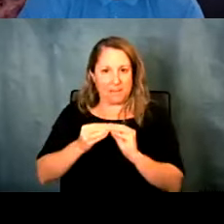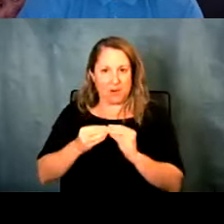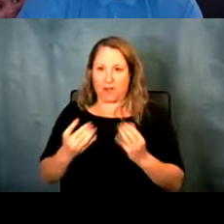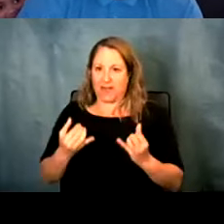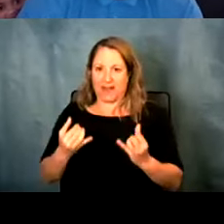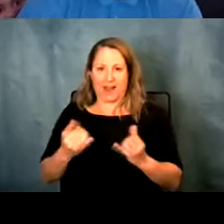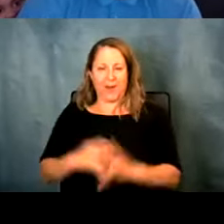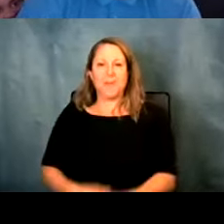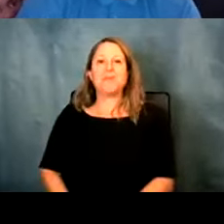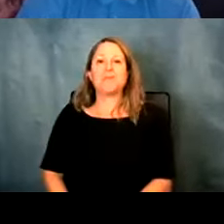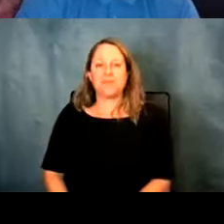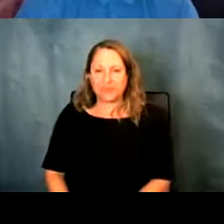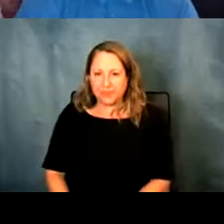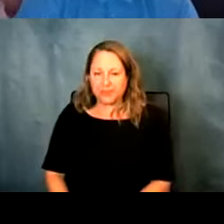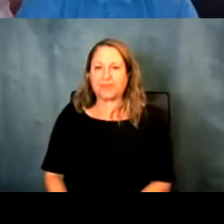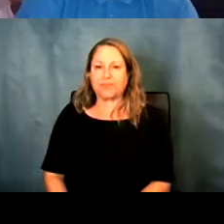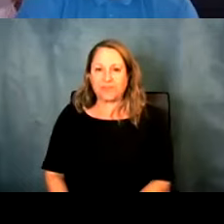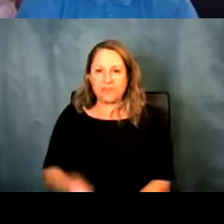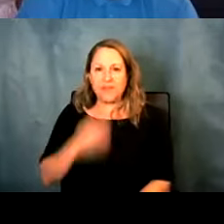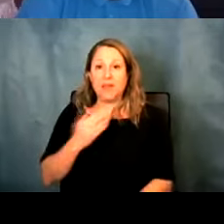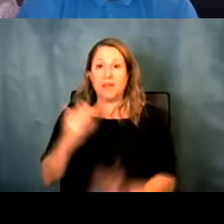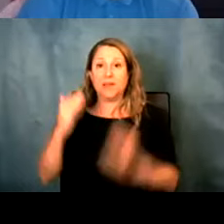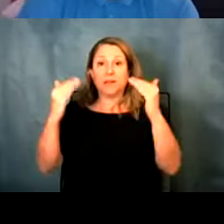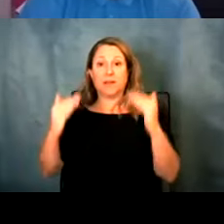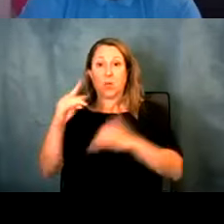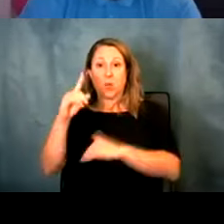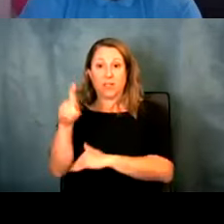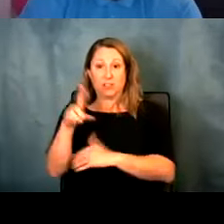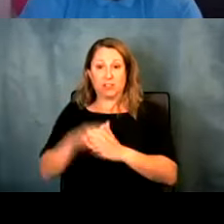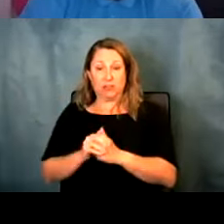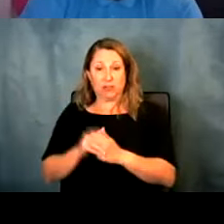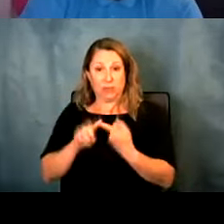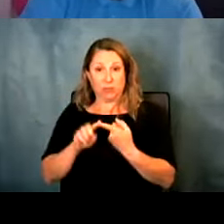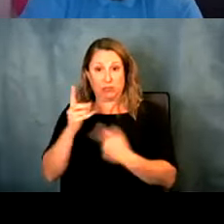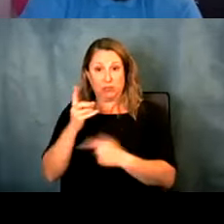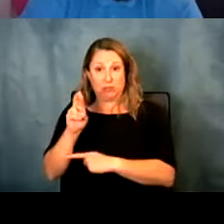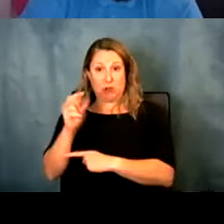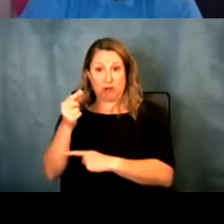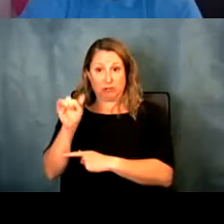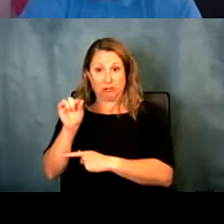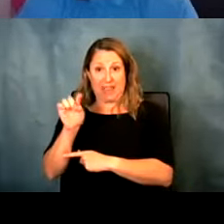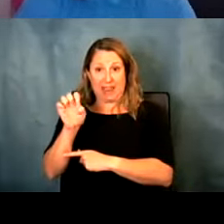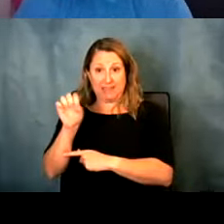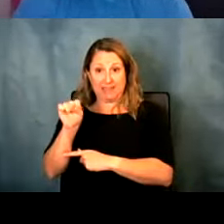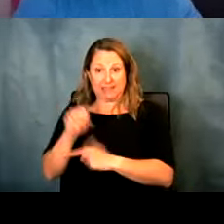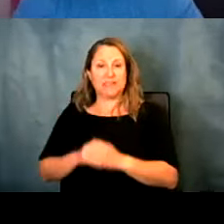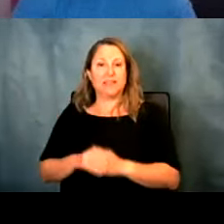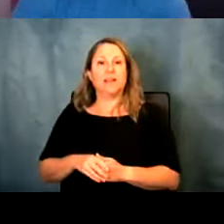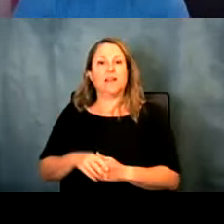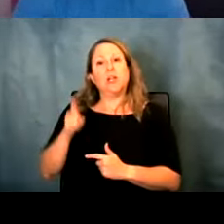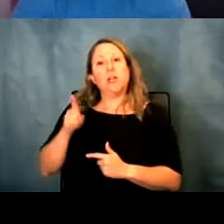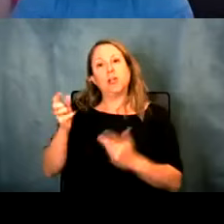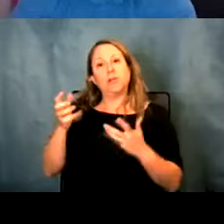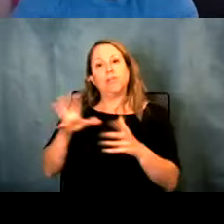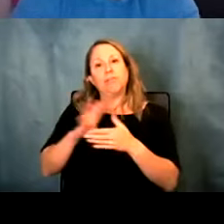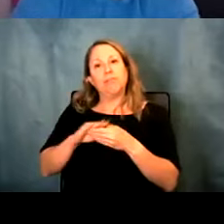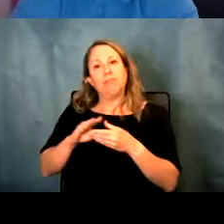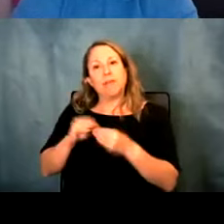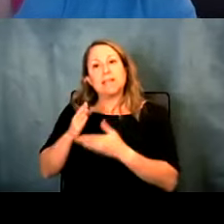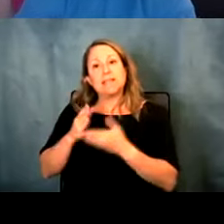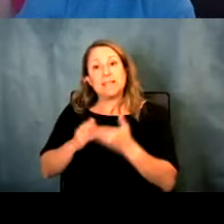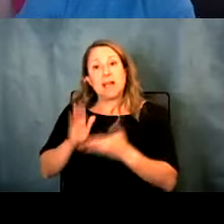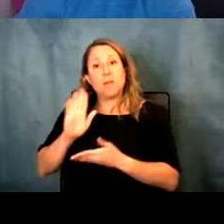Wonderful. Thank you both. So this one is directed towards Dr. Gates. As you mentioned, some of your clients